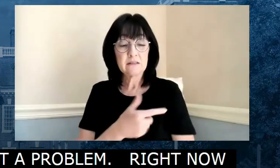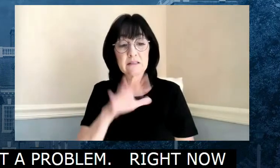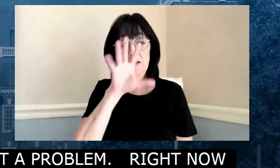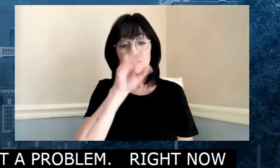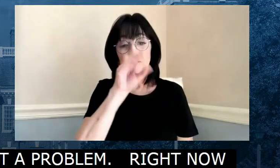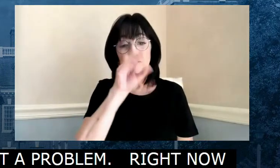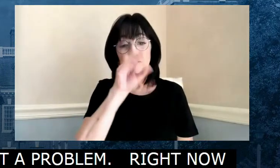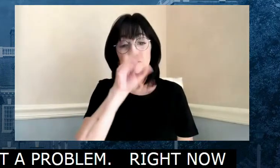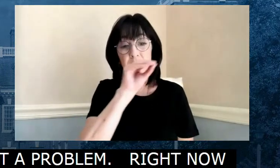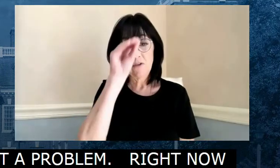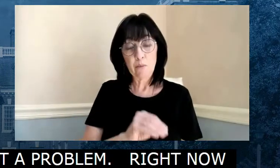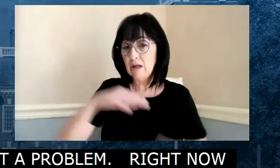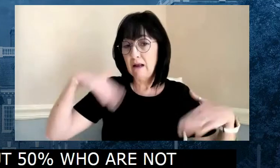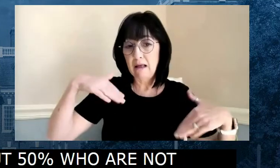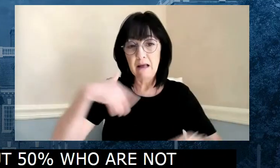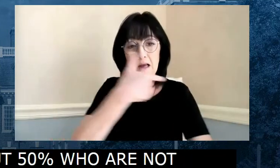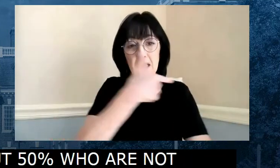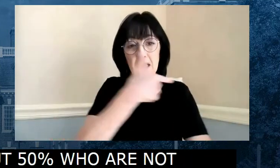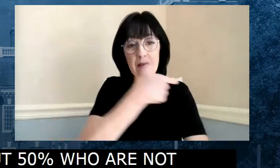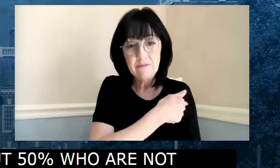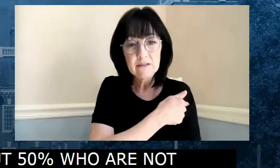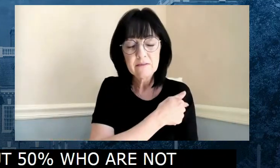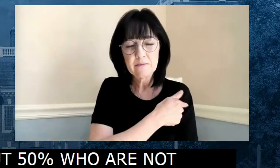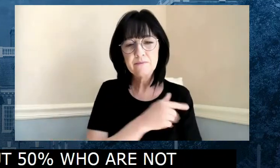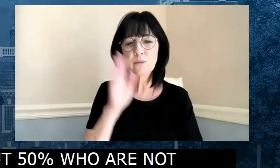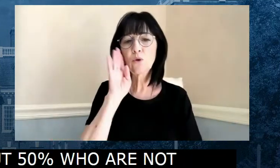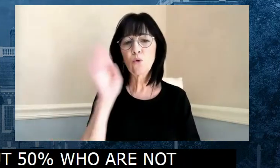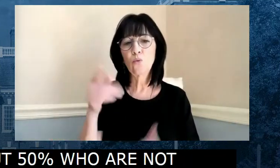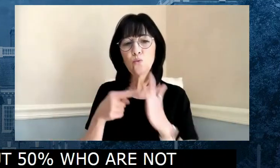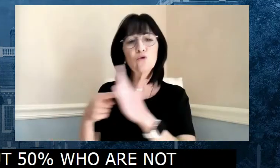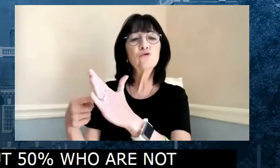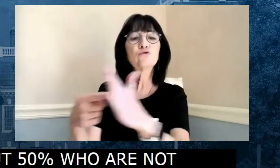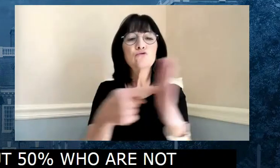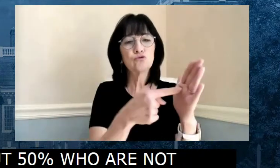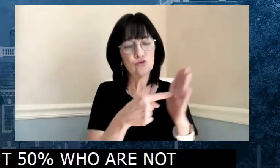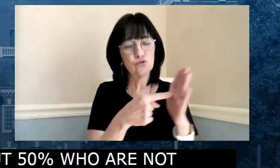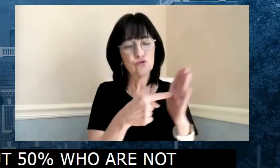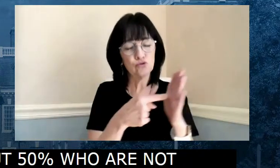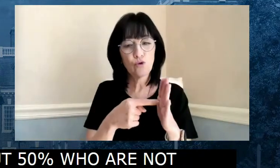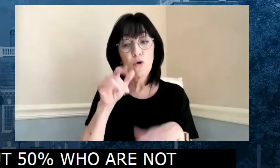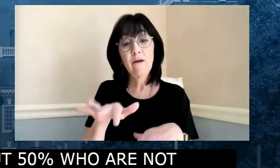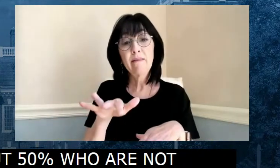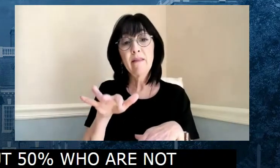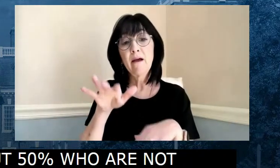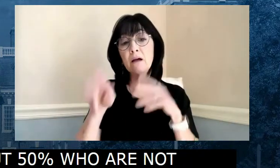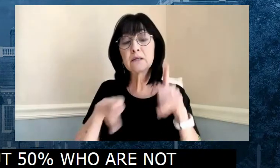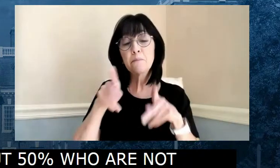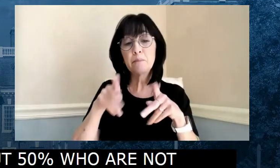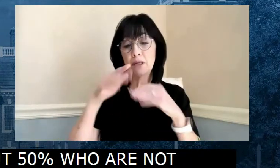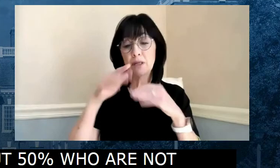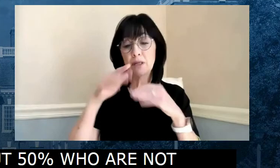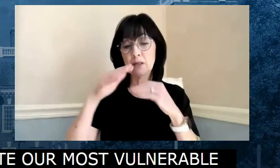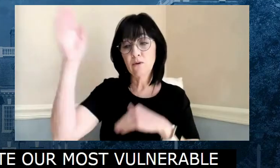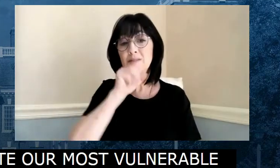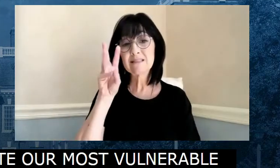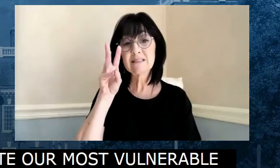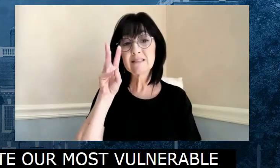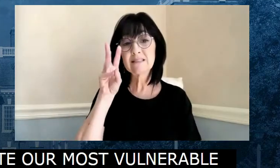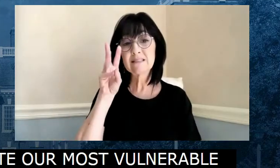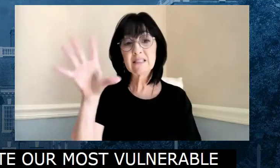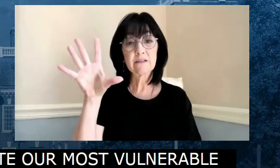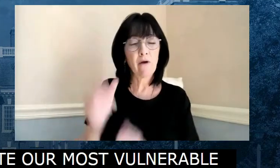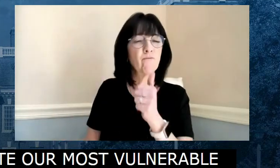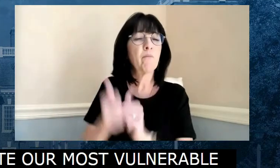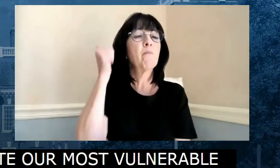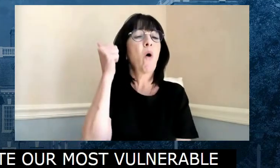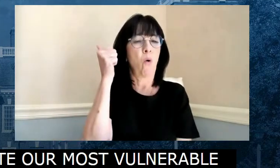Overwhelmingly, and we'll see this in a minute, our most vulnerable populations, those folks, adults 65 and older, are pretty fully